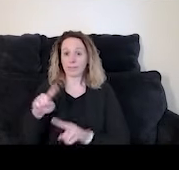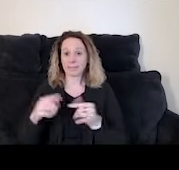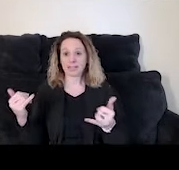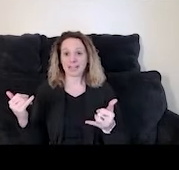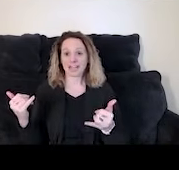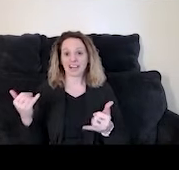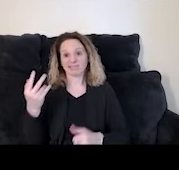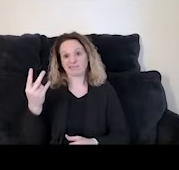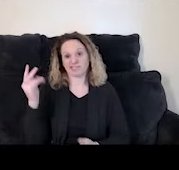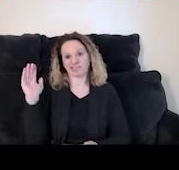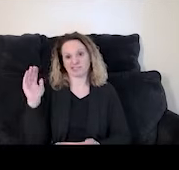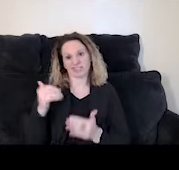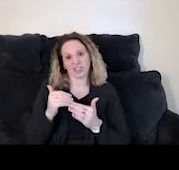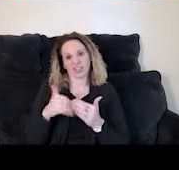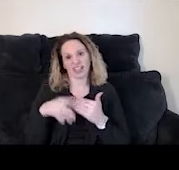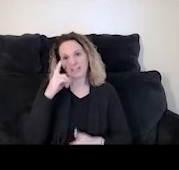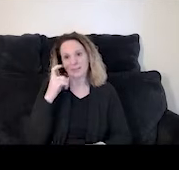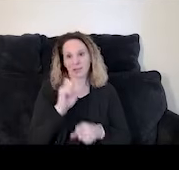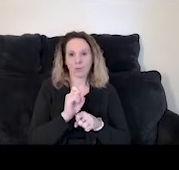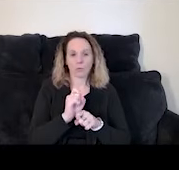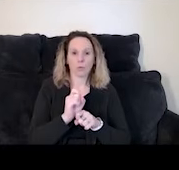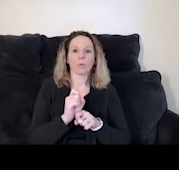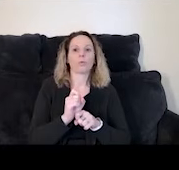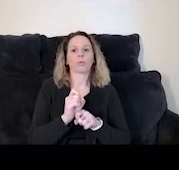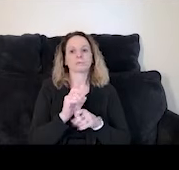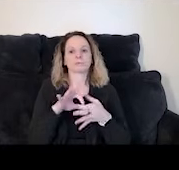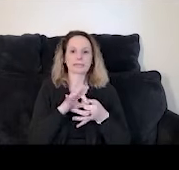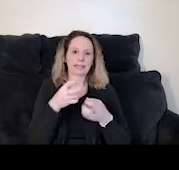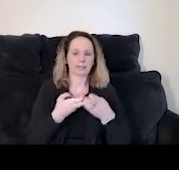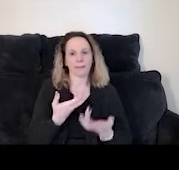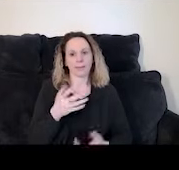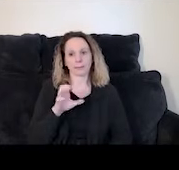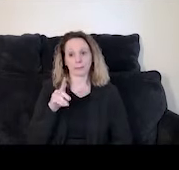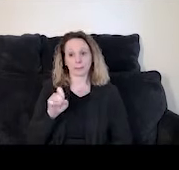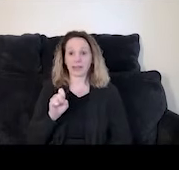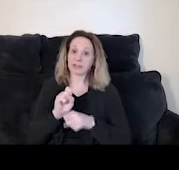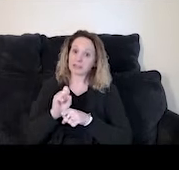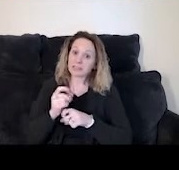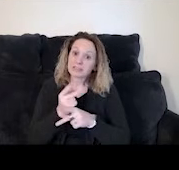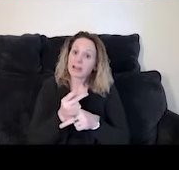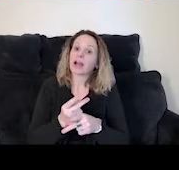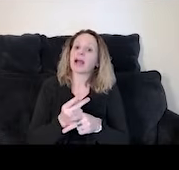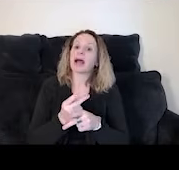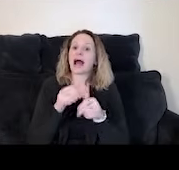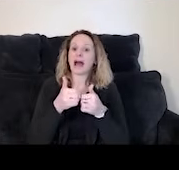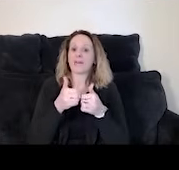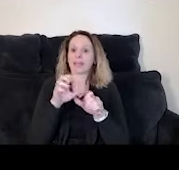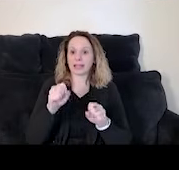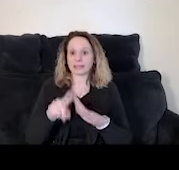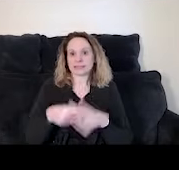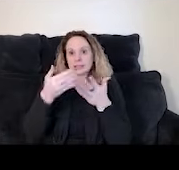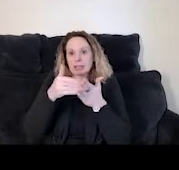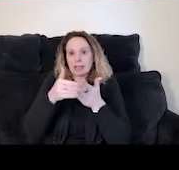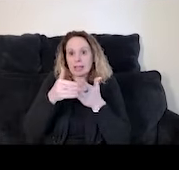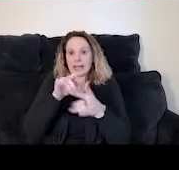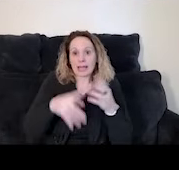just a couple related to workforce issues right now. So those counties are working on it, hope to be getting up. And in addition to the